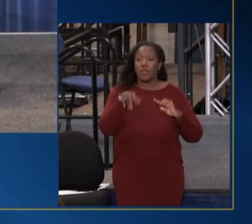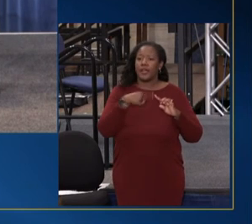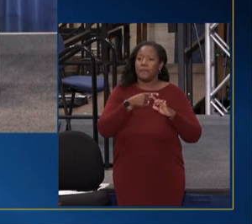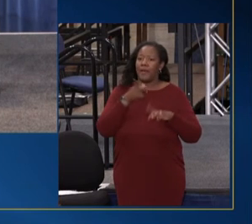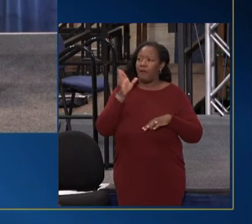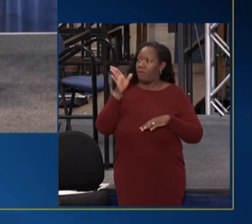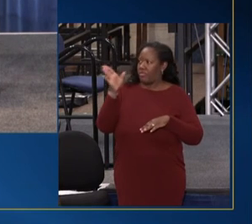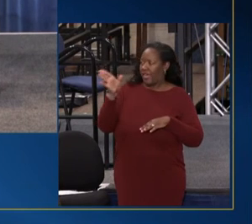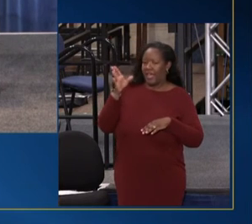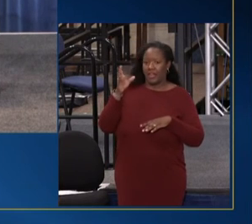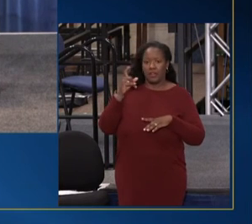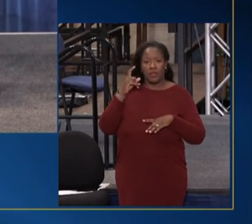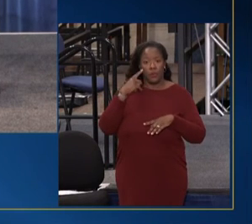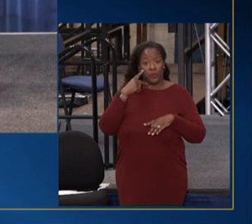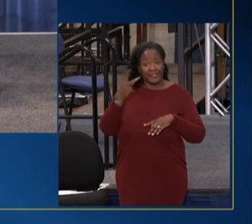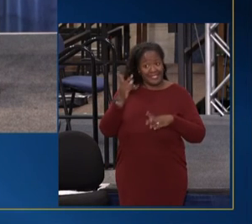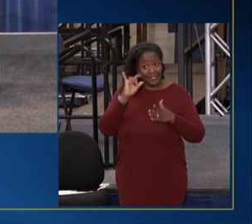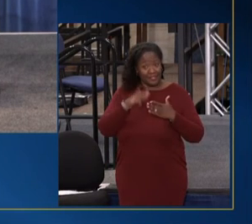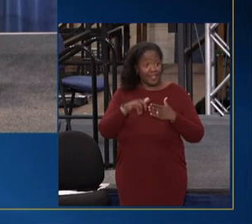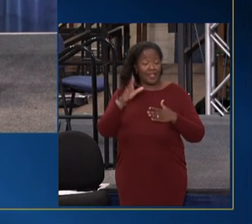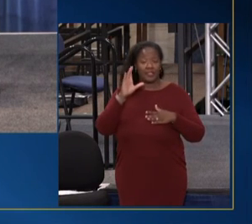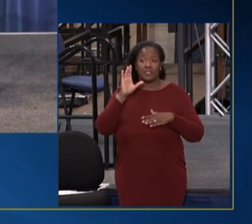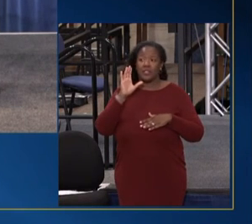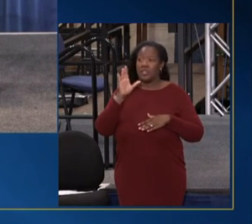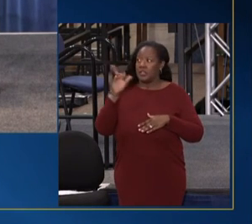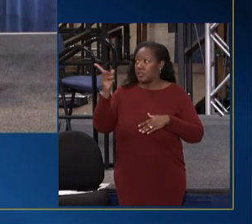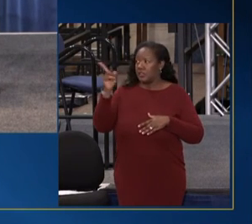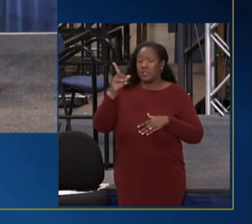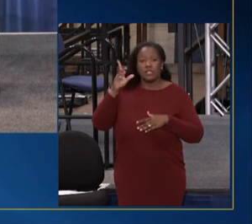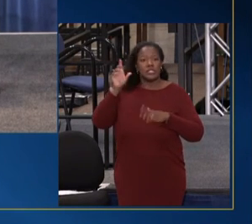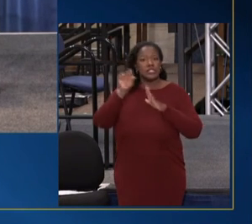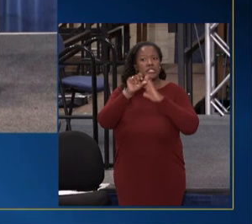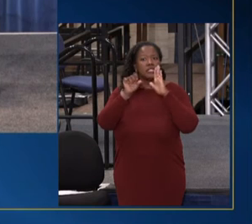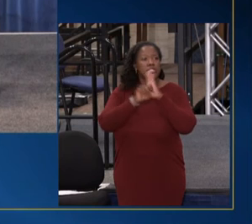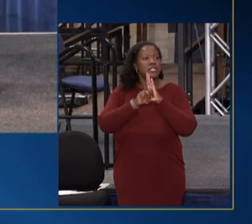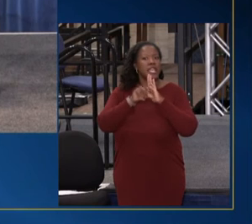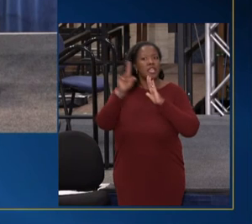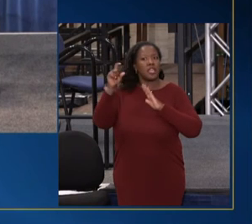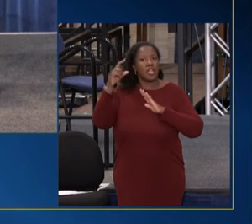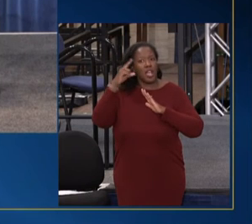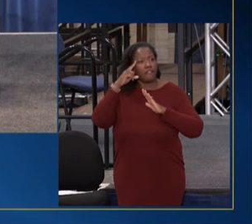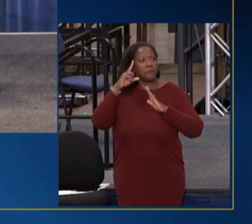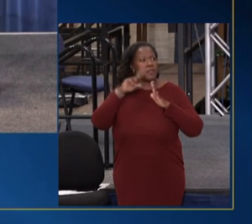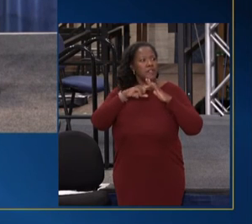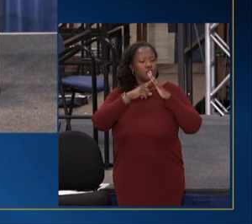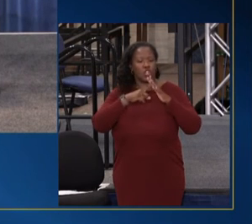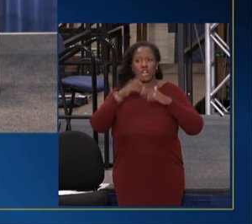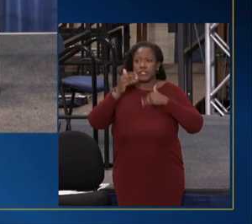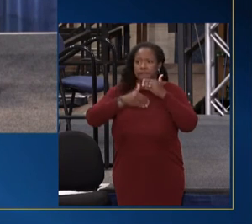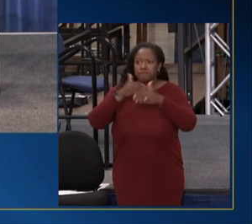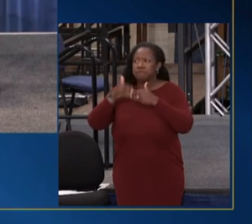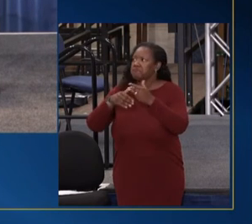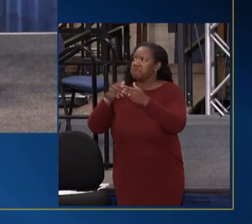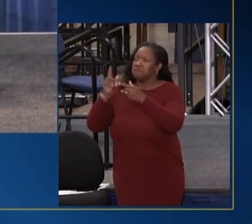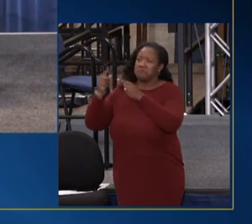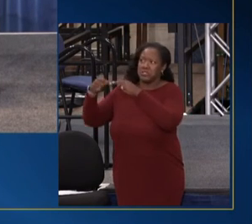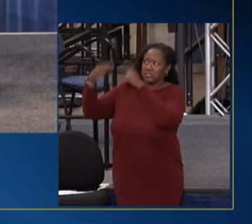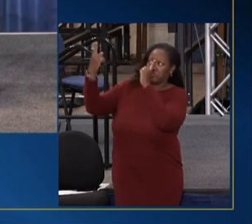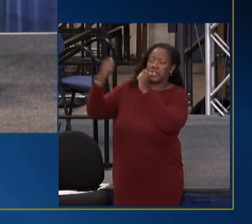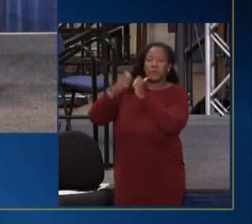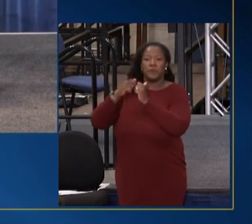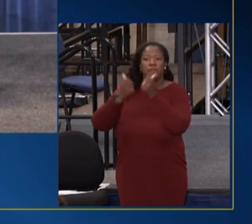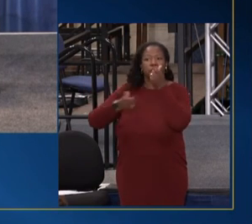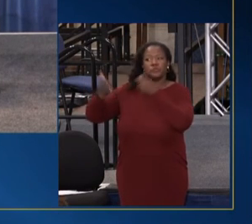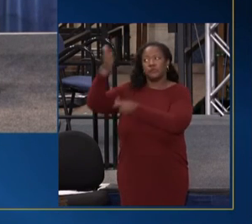momentum, right? Like we've seen, right, like state houses start to move in opposite of that the Supreme Court, even in very states where the government may